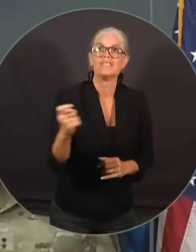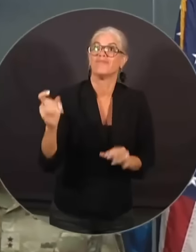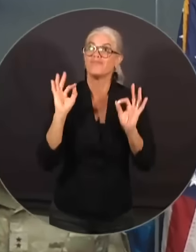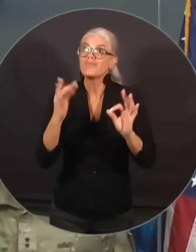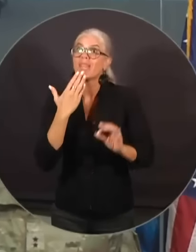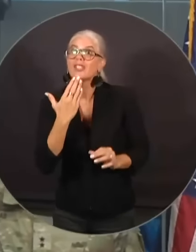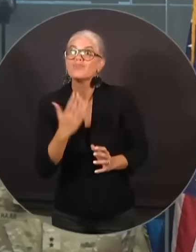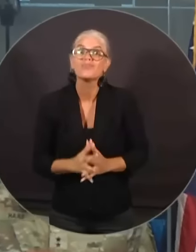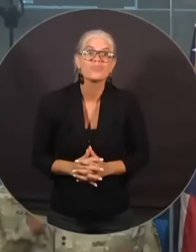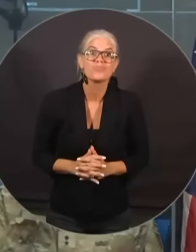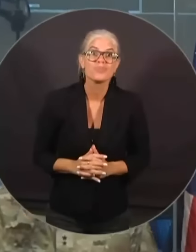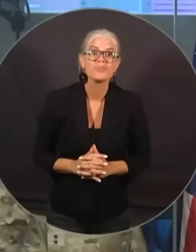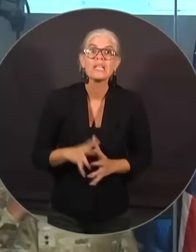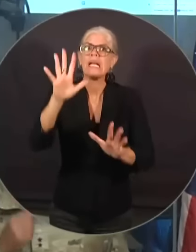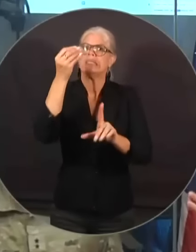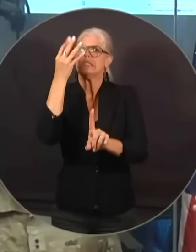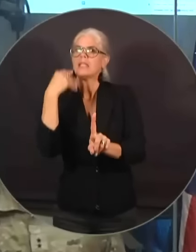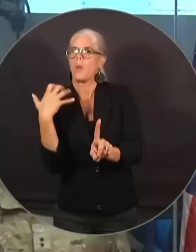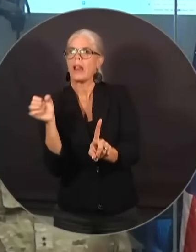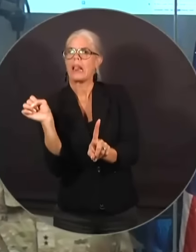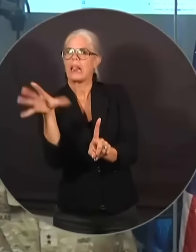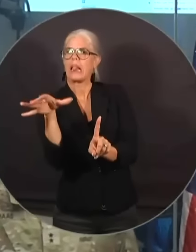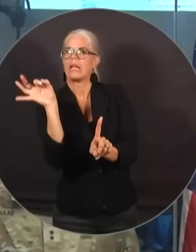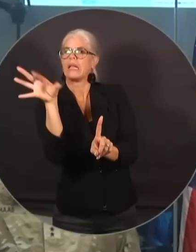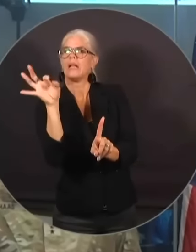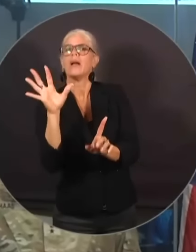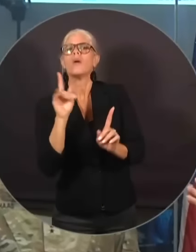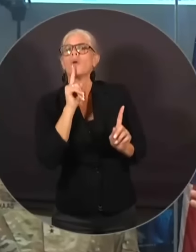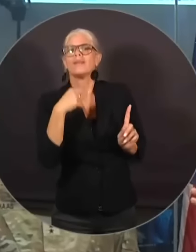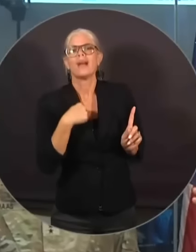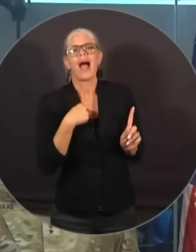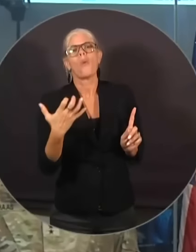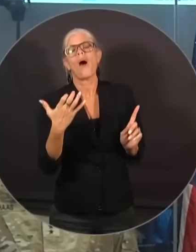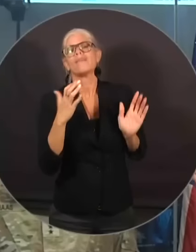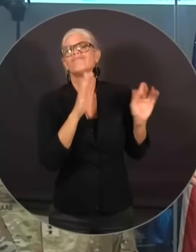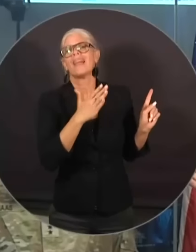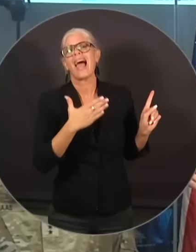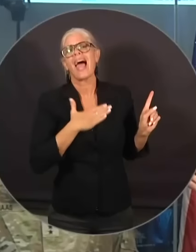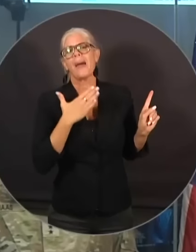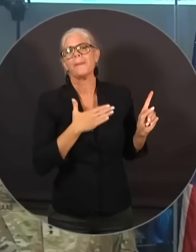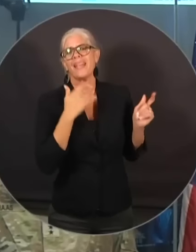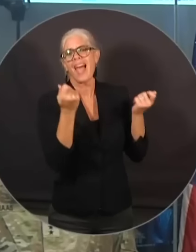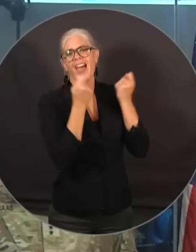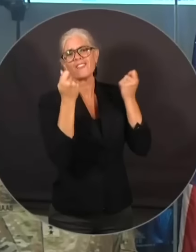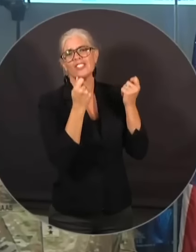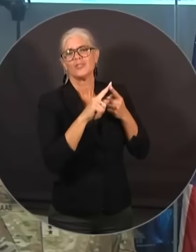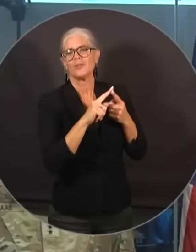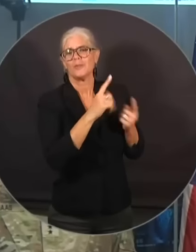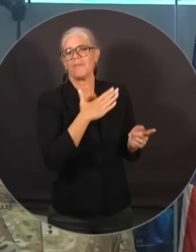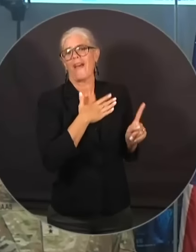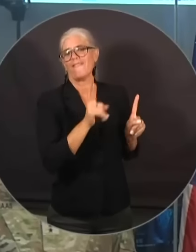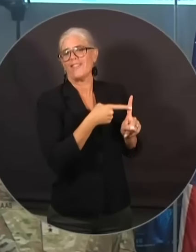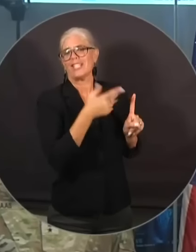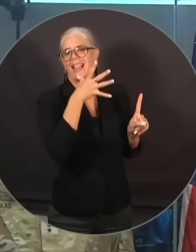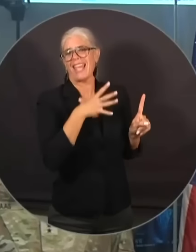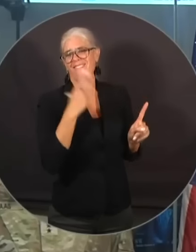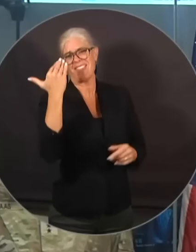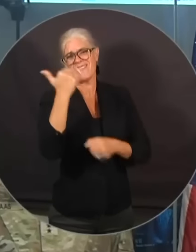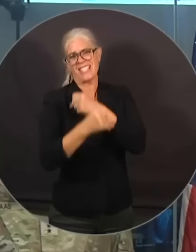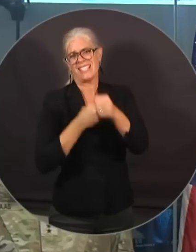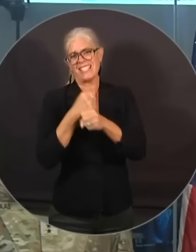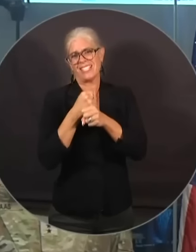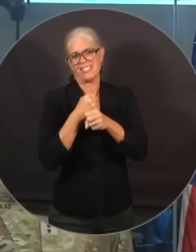Oh, and let me just say to our wonderful First Lady, happy anniversary, 15th year anniversary, spent in the Emergency